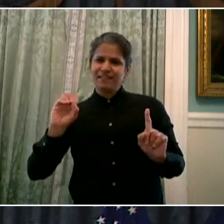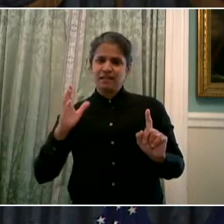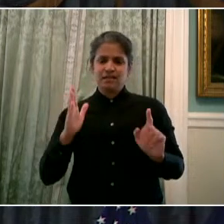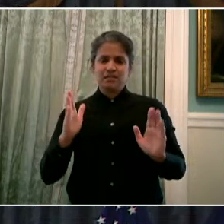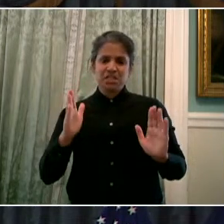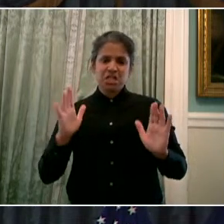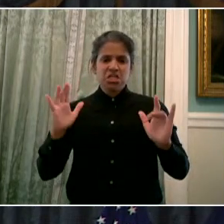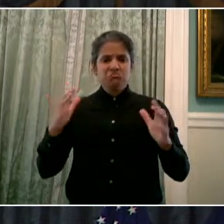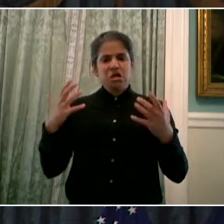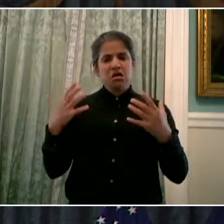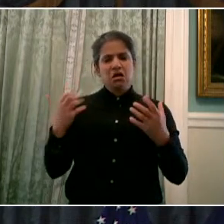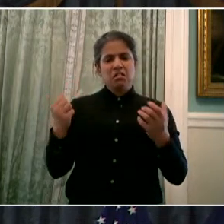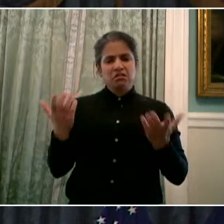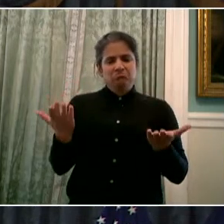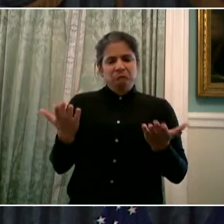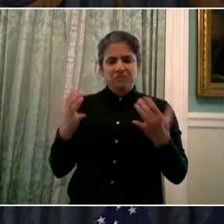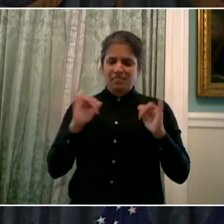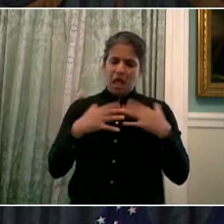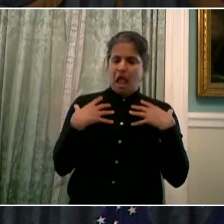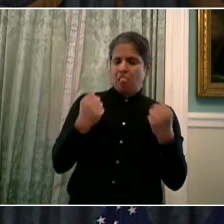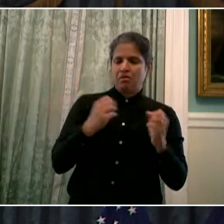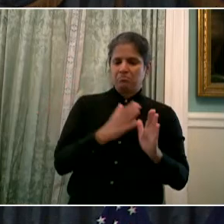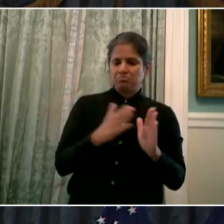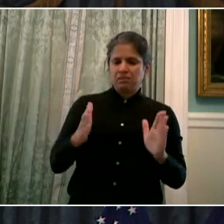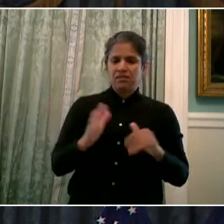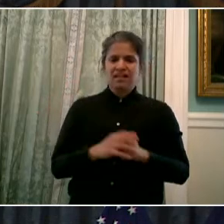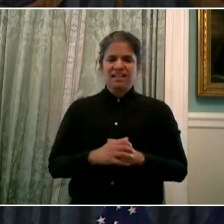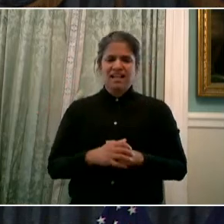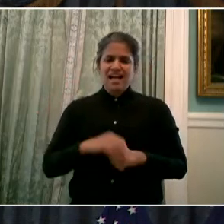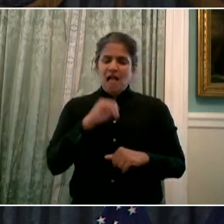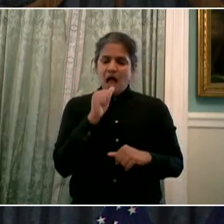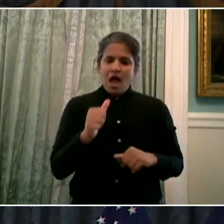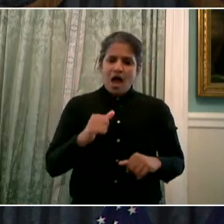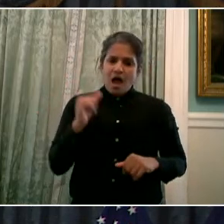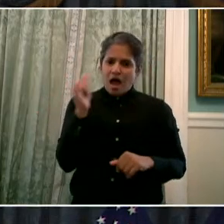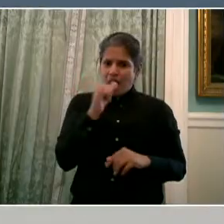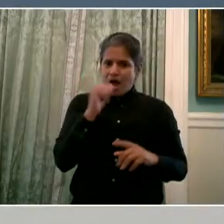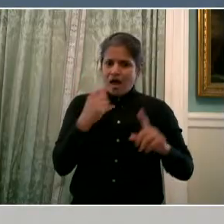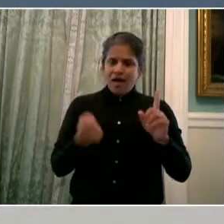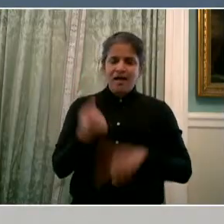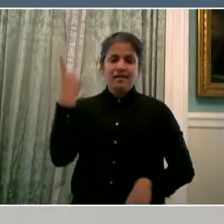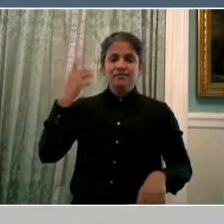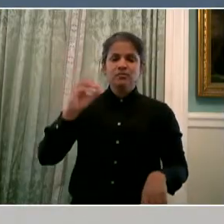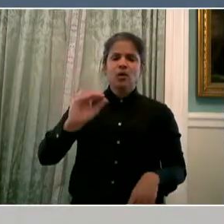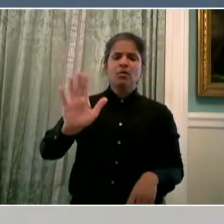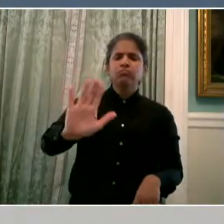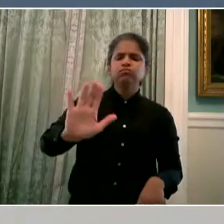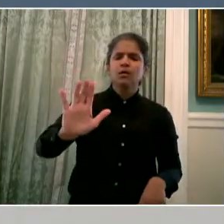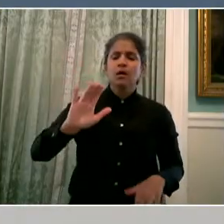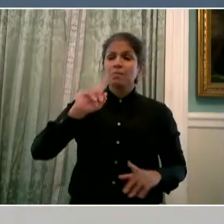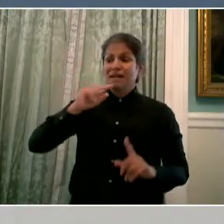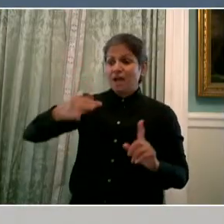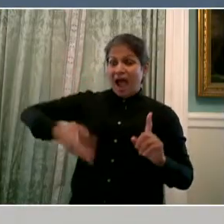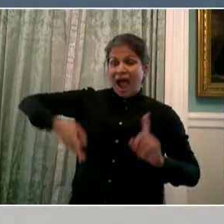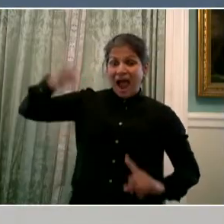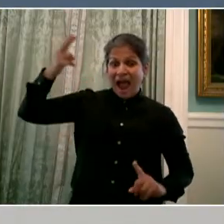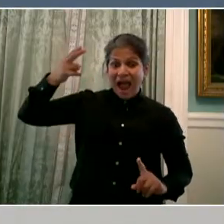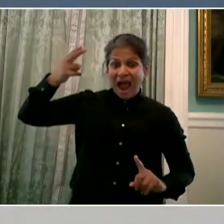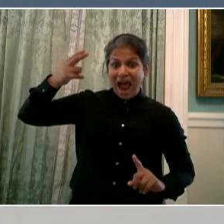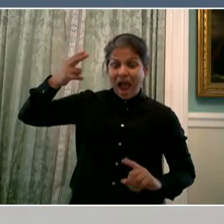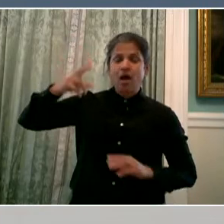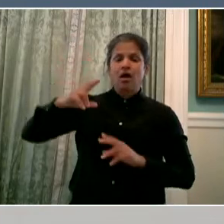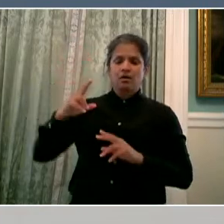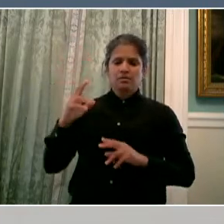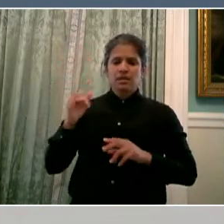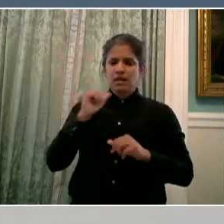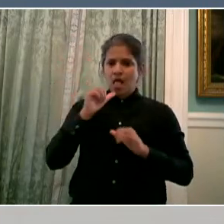before, it's not uncommon when you have a period of high temperature and not too many storms, high heat, to have a